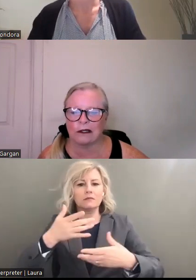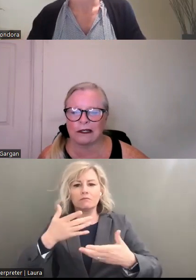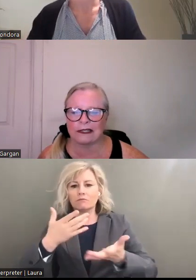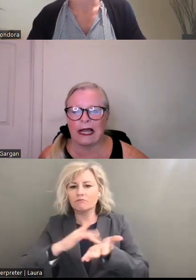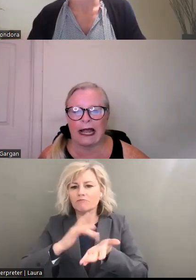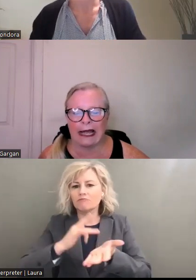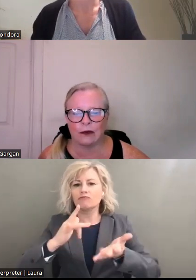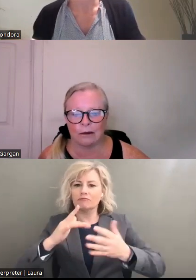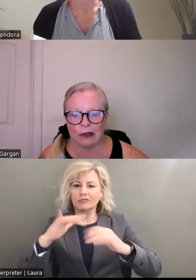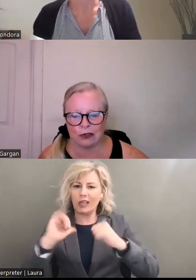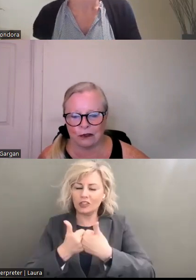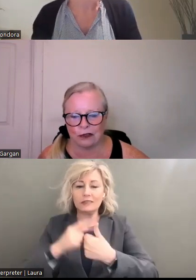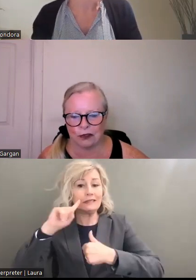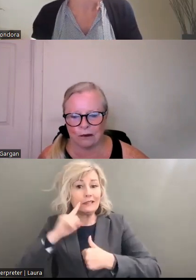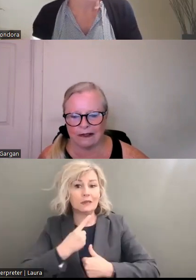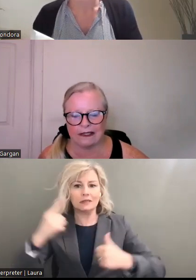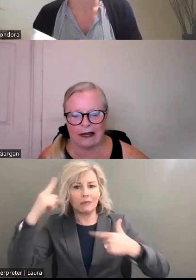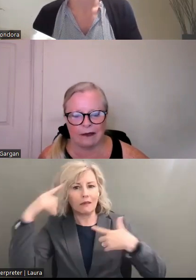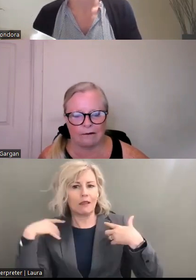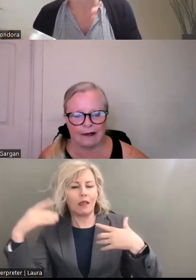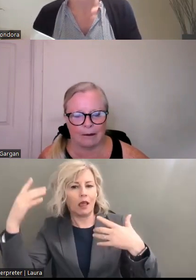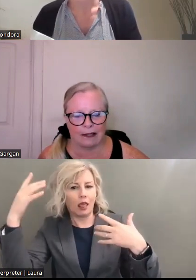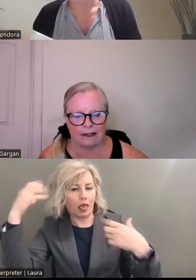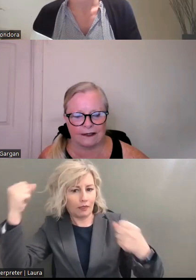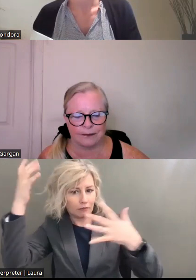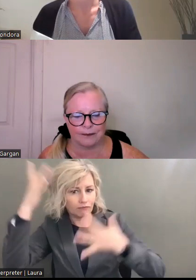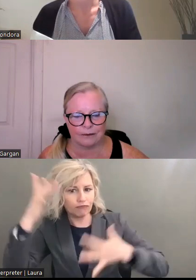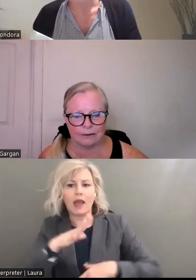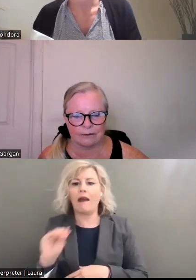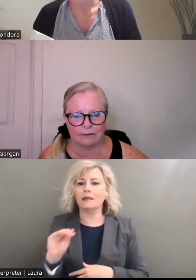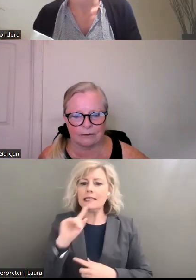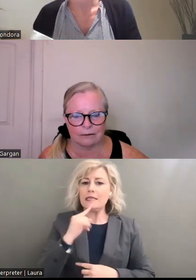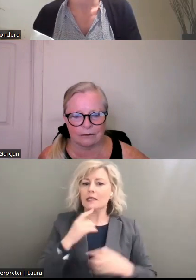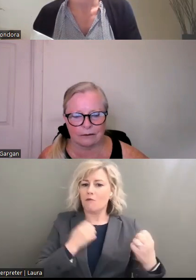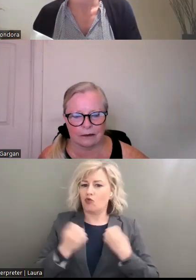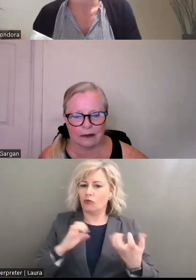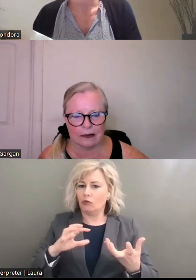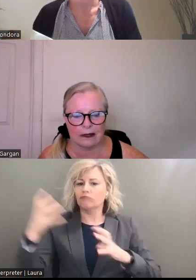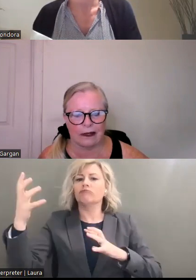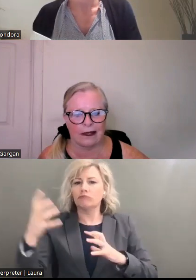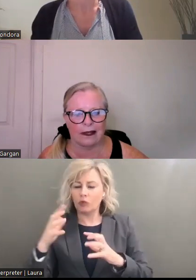mental illness, and or emotional disturbance and their families.